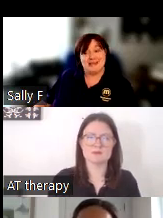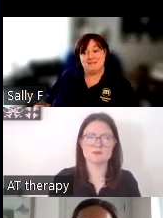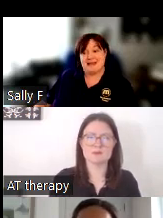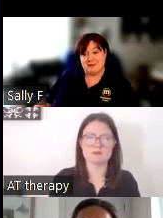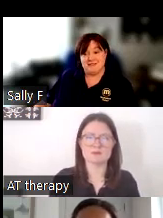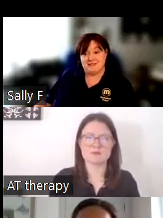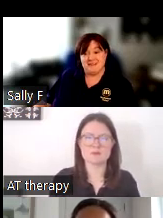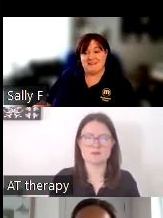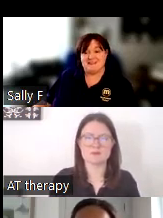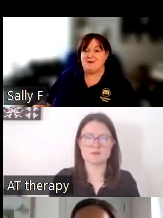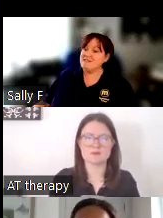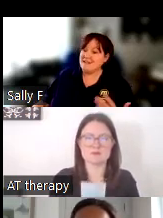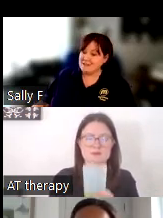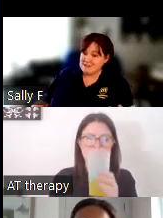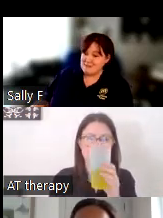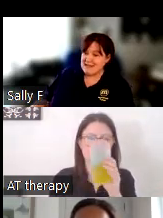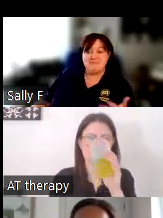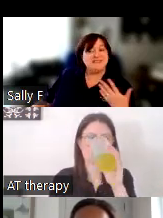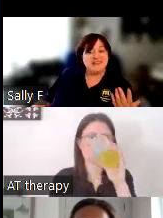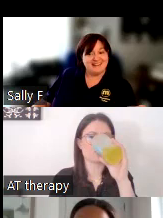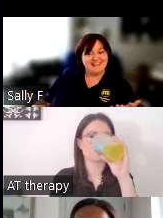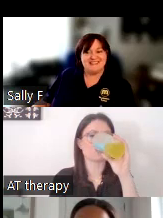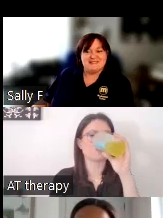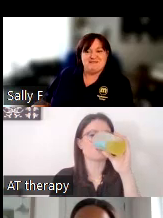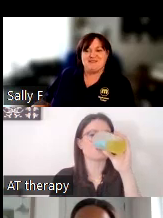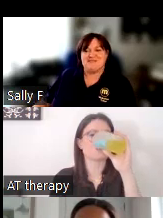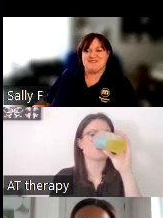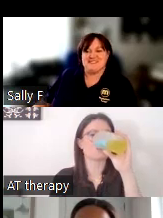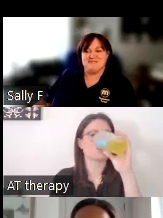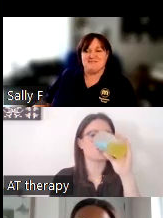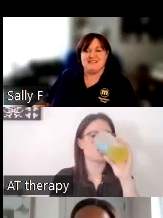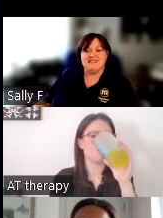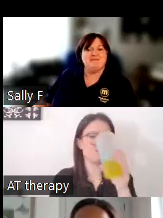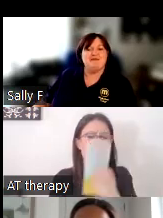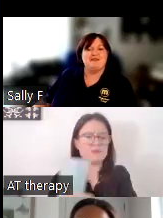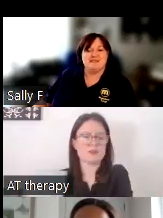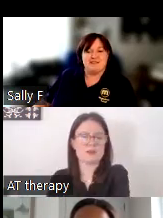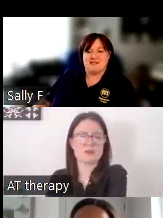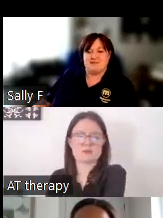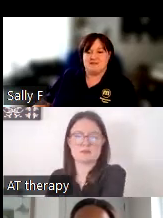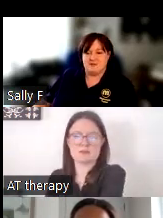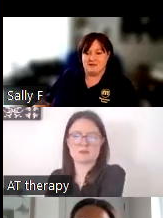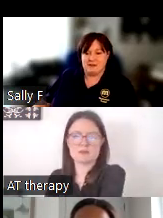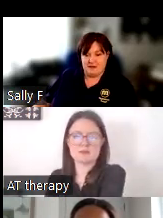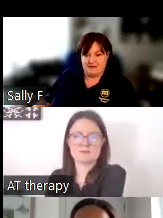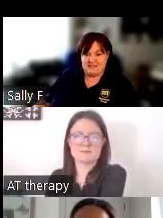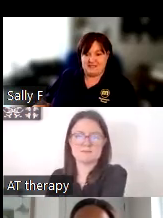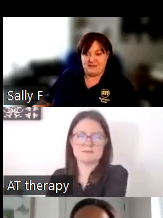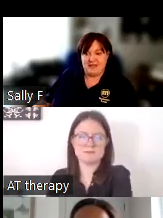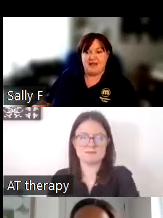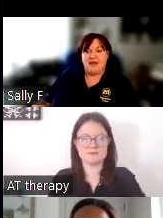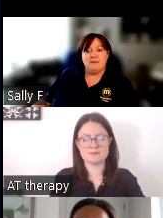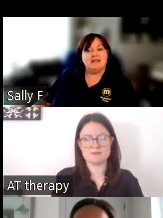the same language. So obviously not just speaking, but signing and support structures in place as they move into those adult